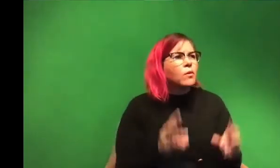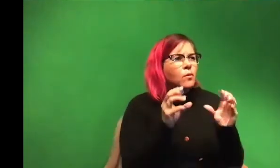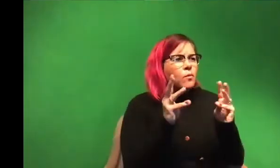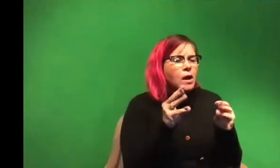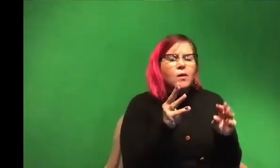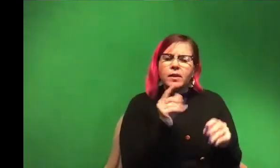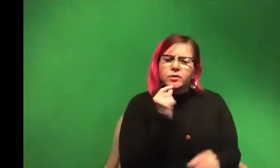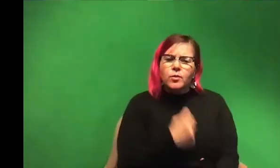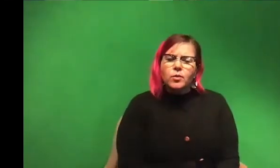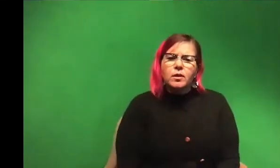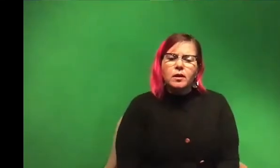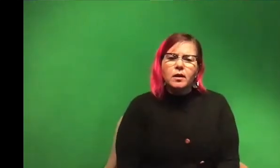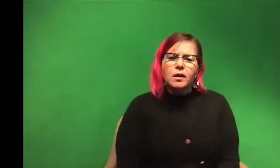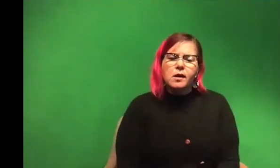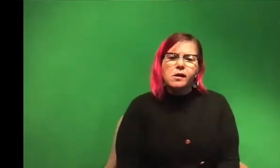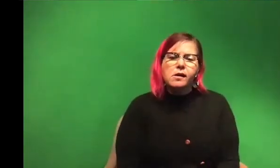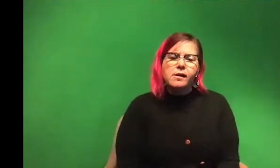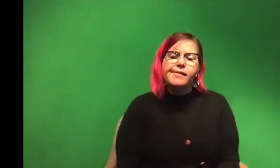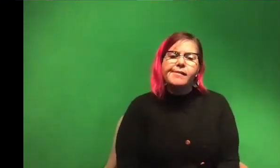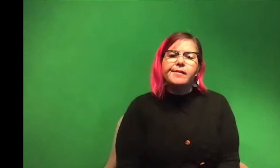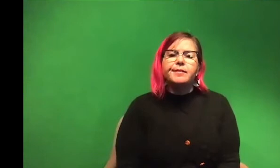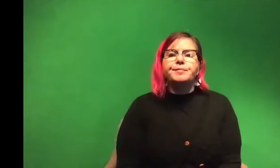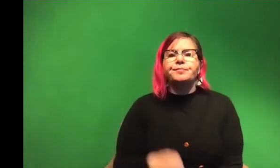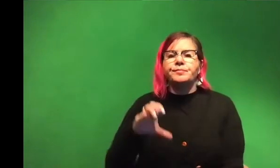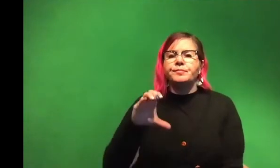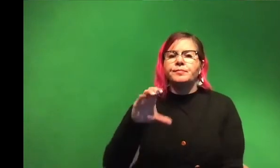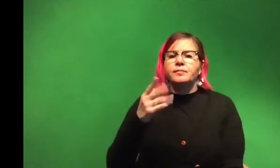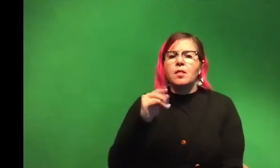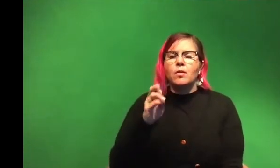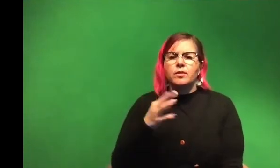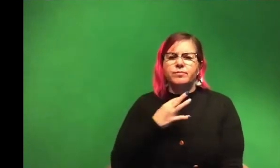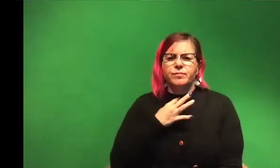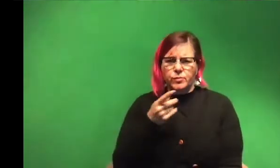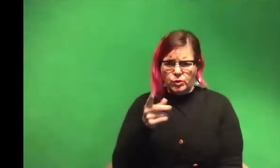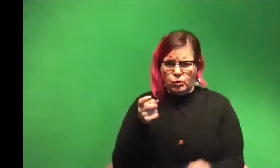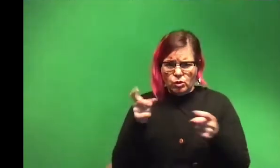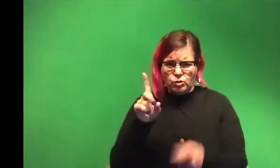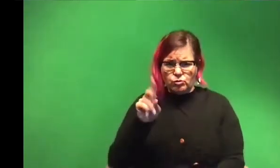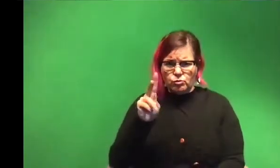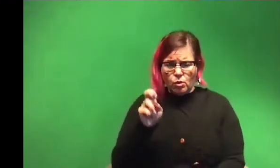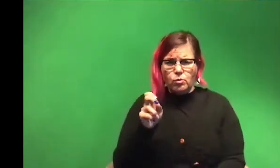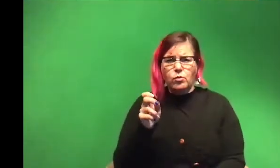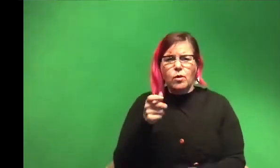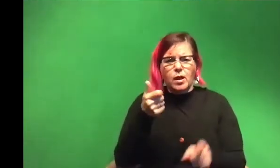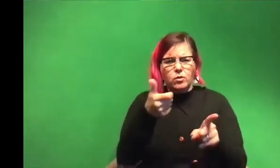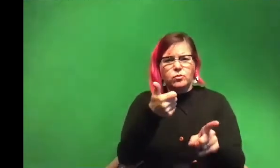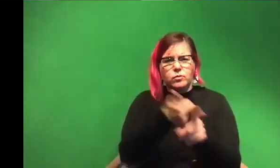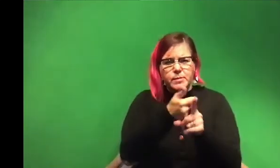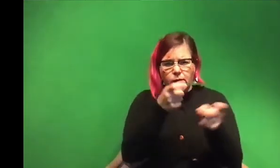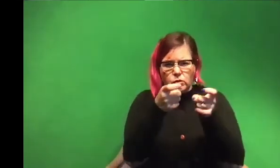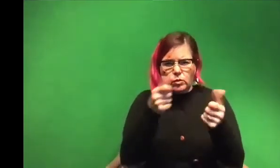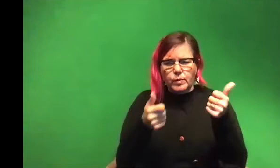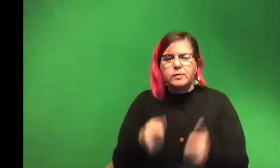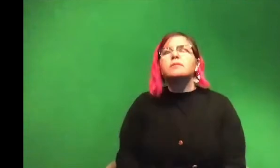Yeah. awesome. Let's see. Chloe wants to know, do you control the drones or do they control themselves? So